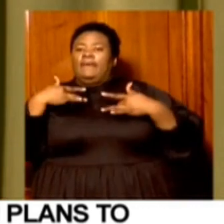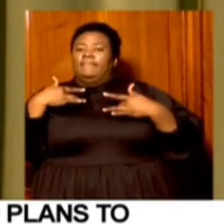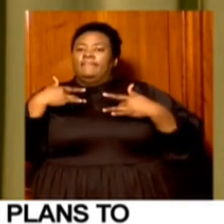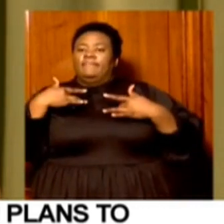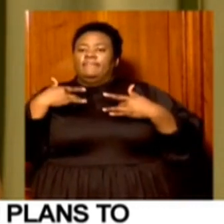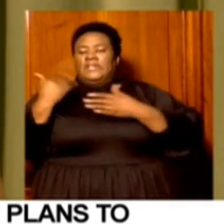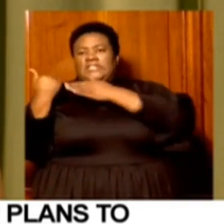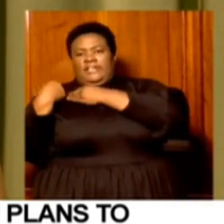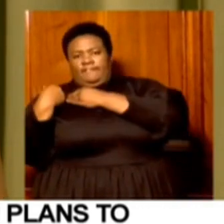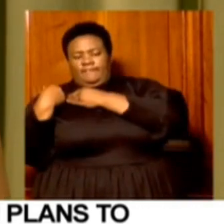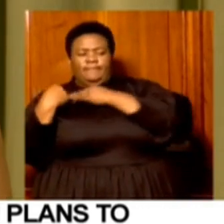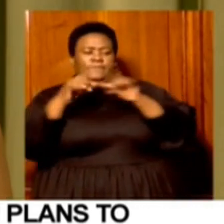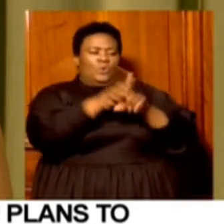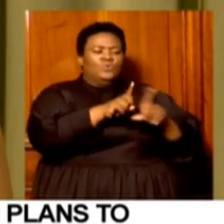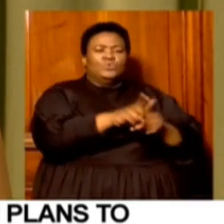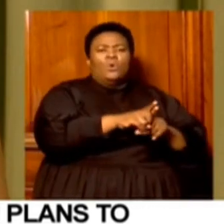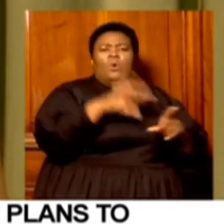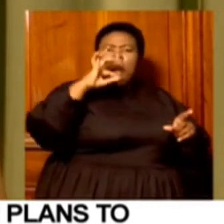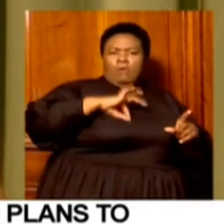balancing with,